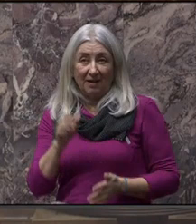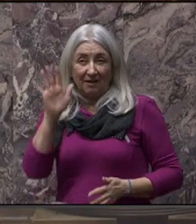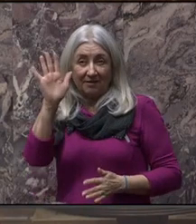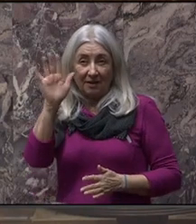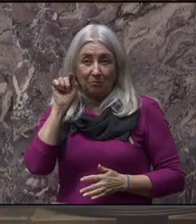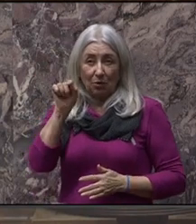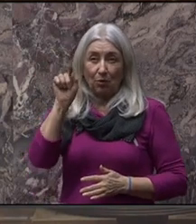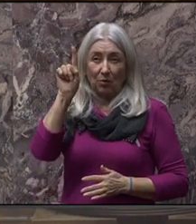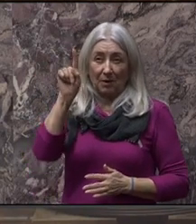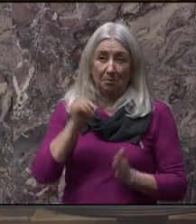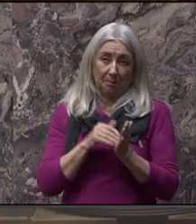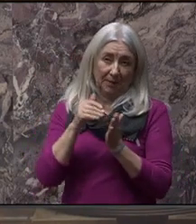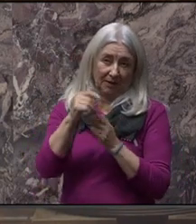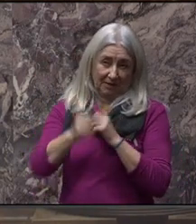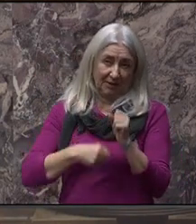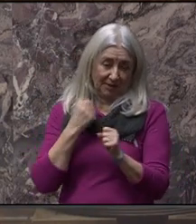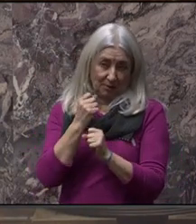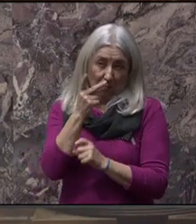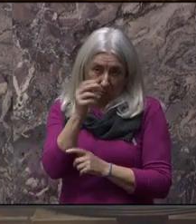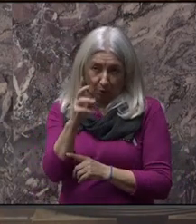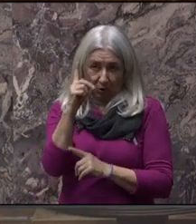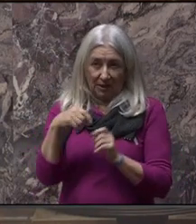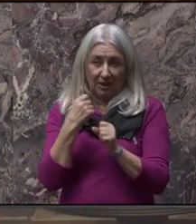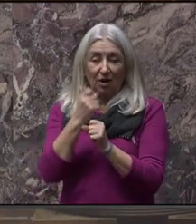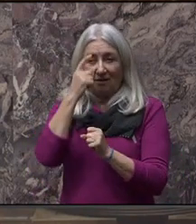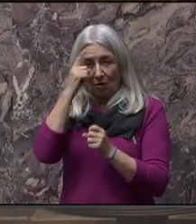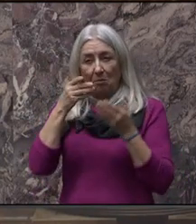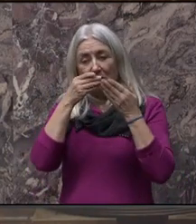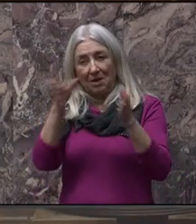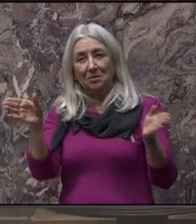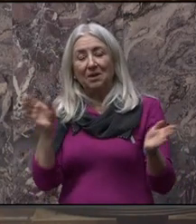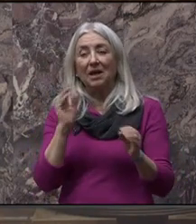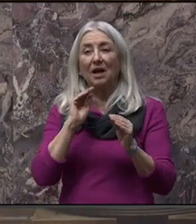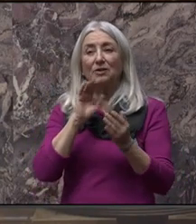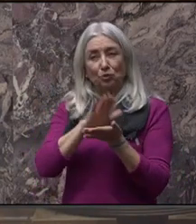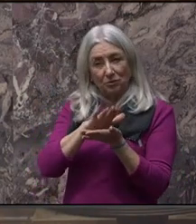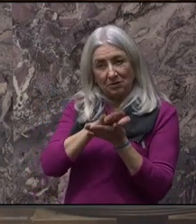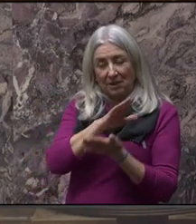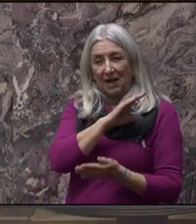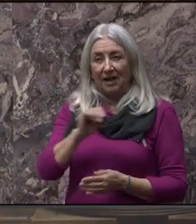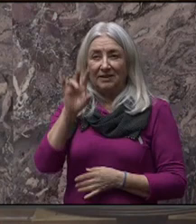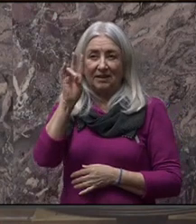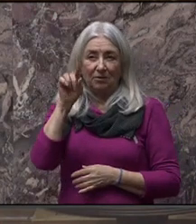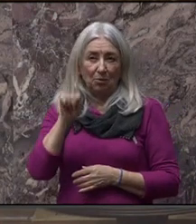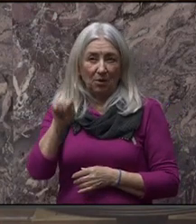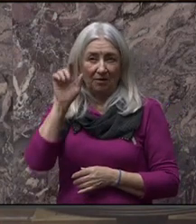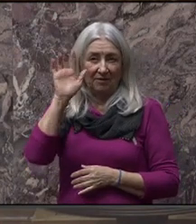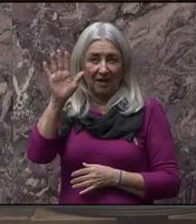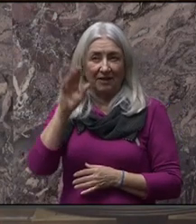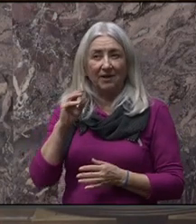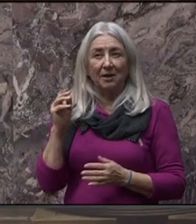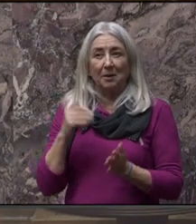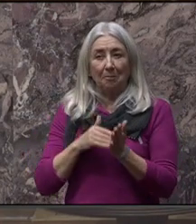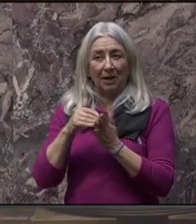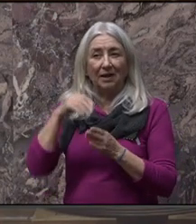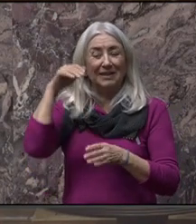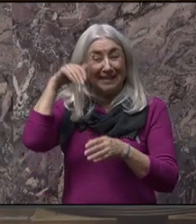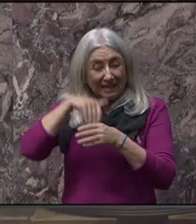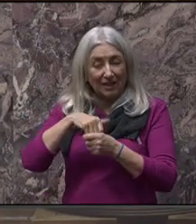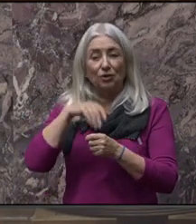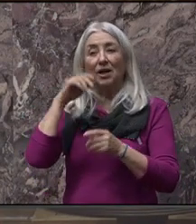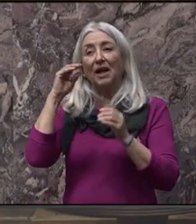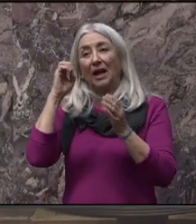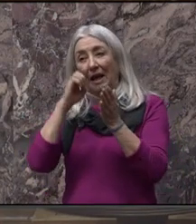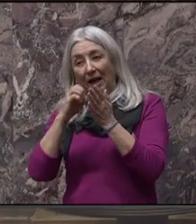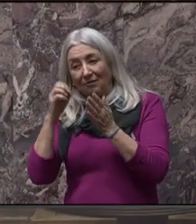$5.1 billion per year for public education and an overall investment of $7.5 billion in education and training each